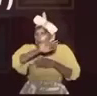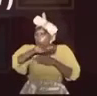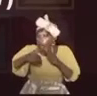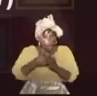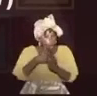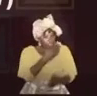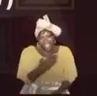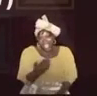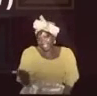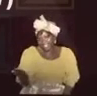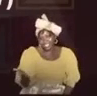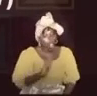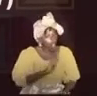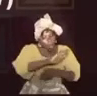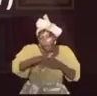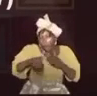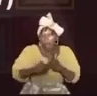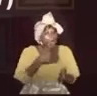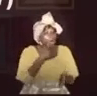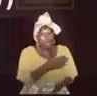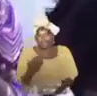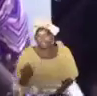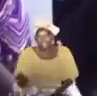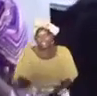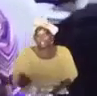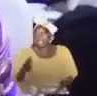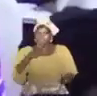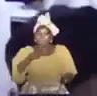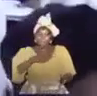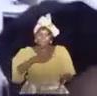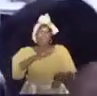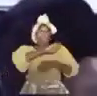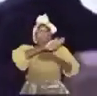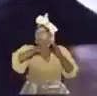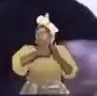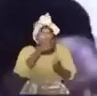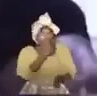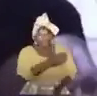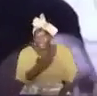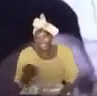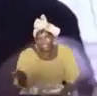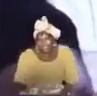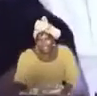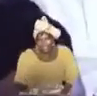things. All things means your spiritual life. Say all things.